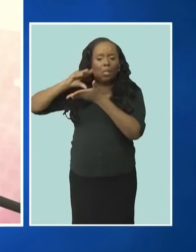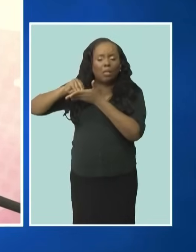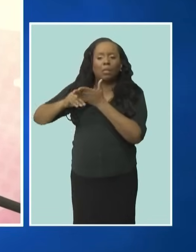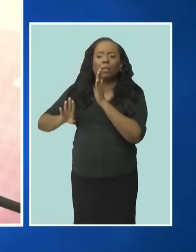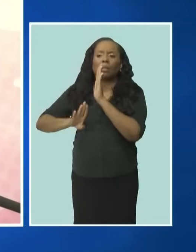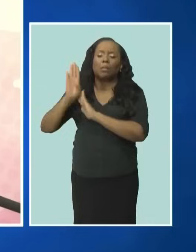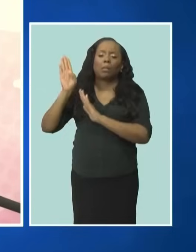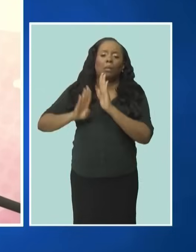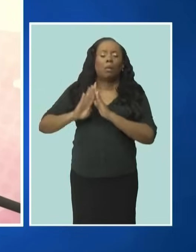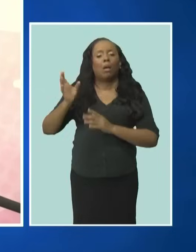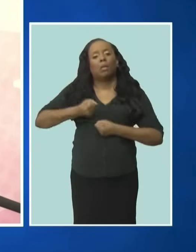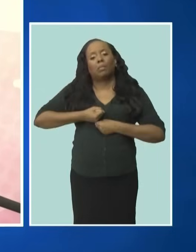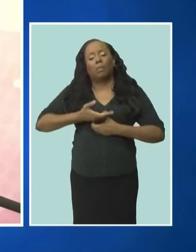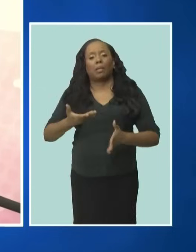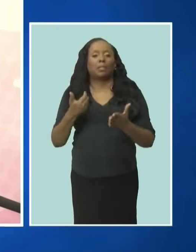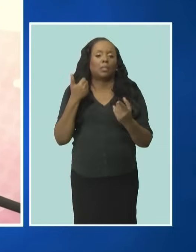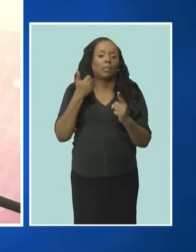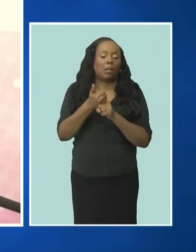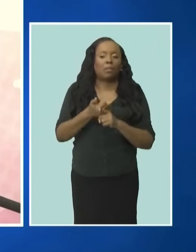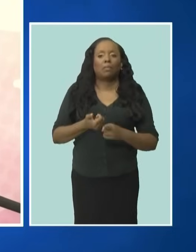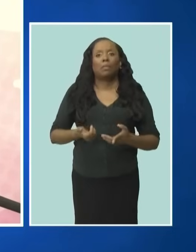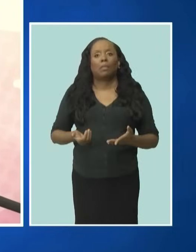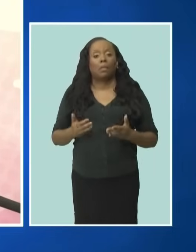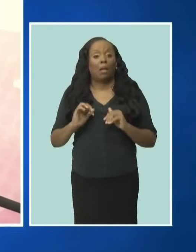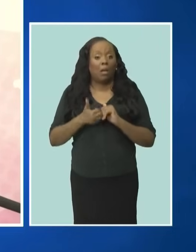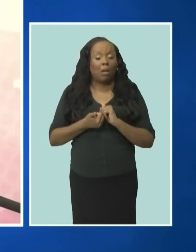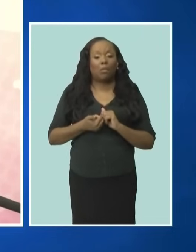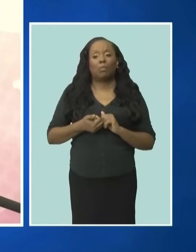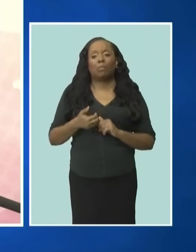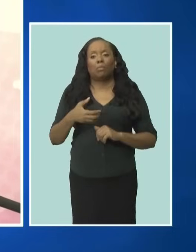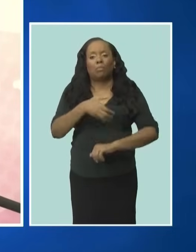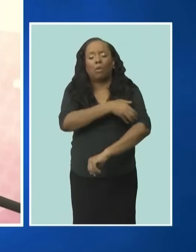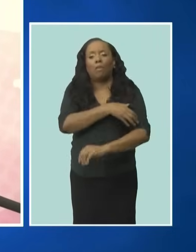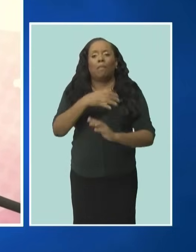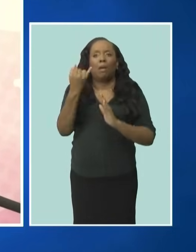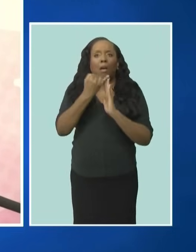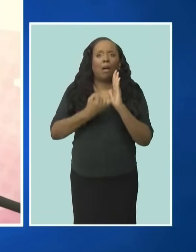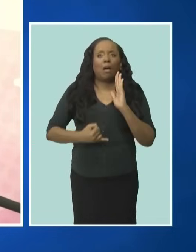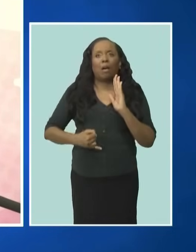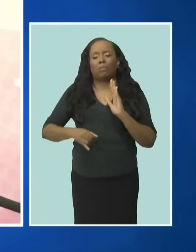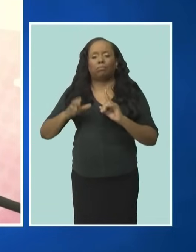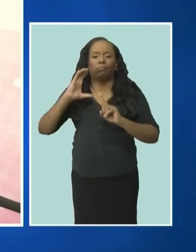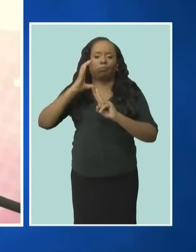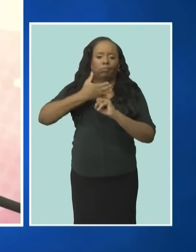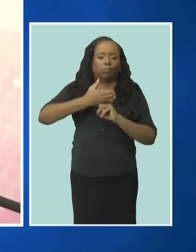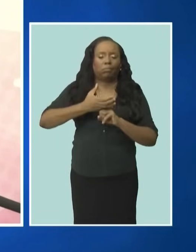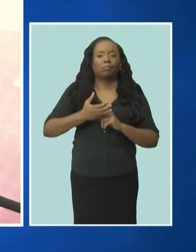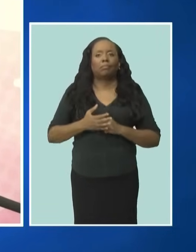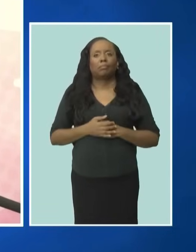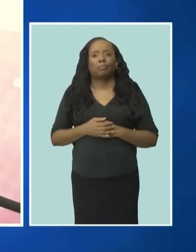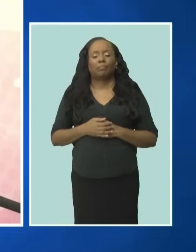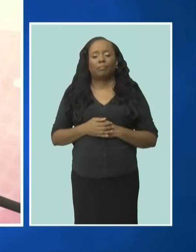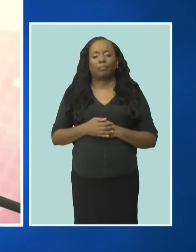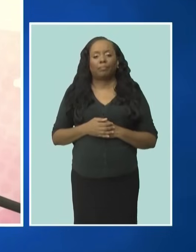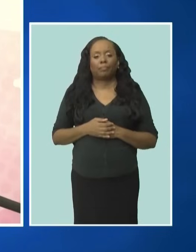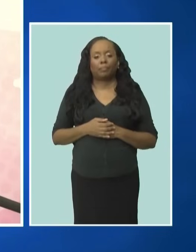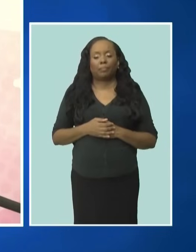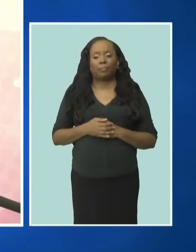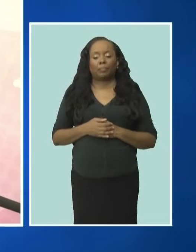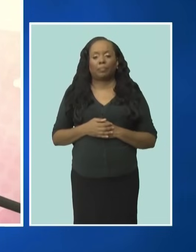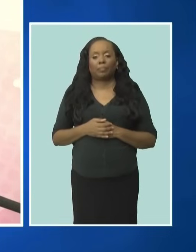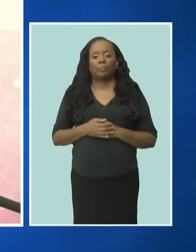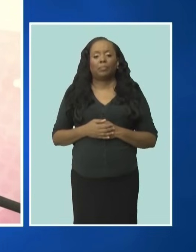express themselves through the powerful art form that we call masquerade. Your presence here,